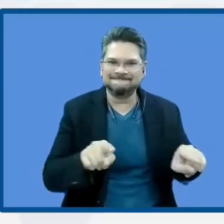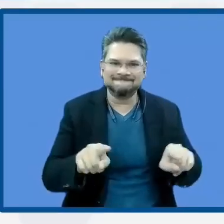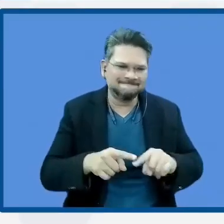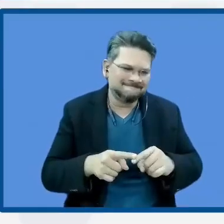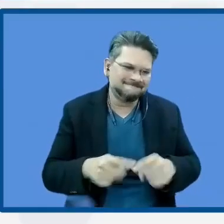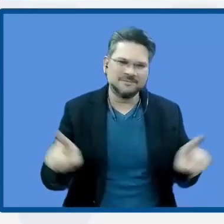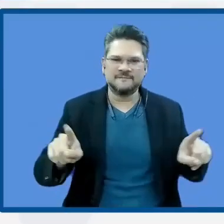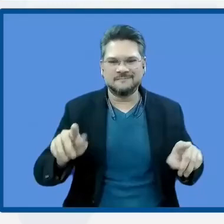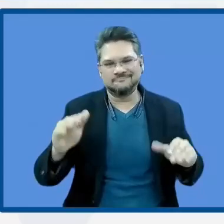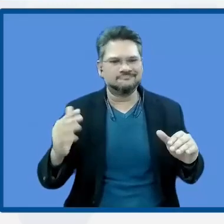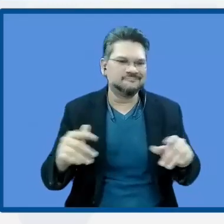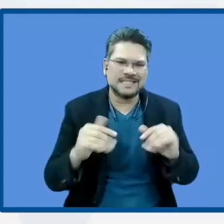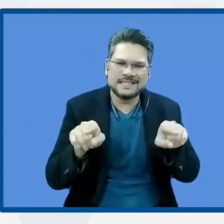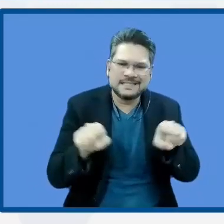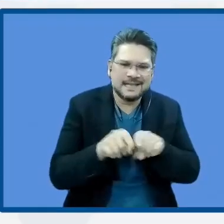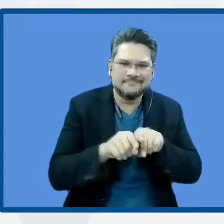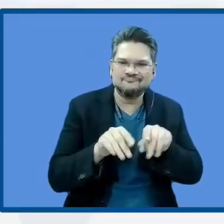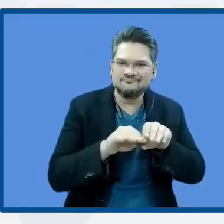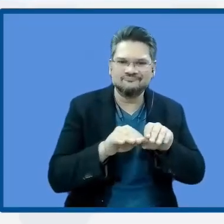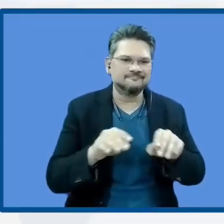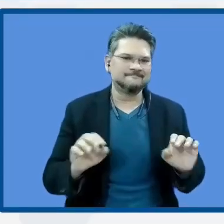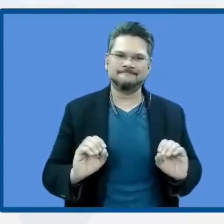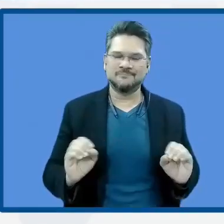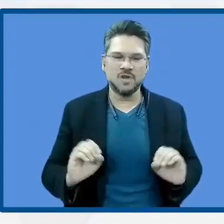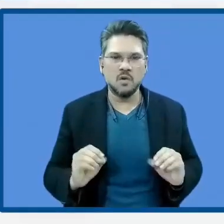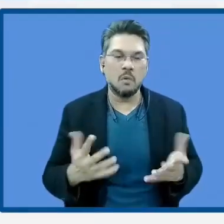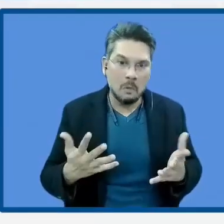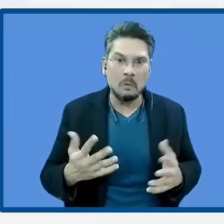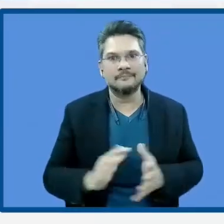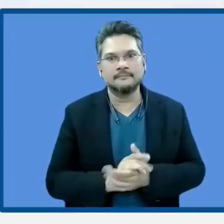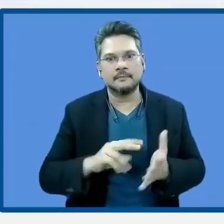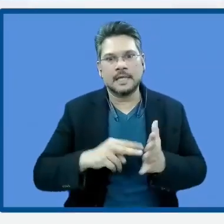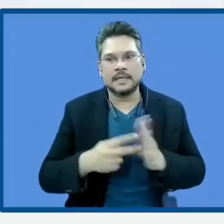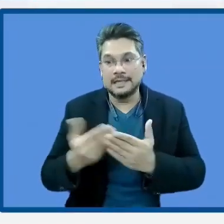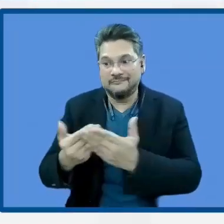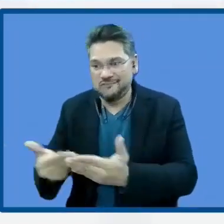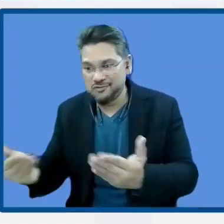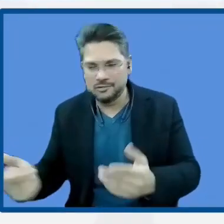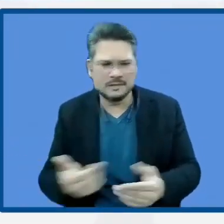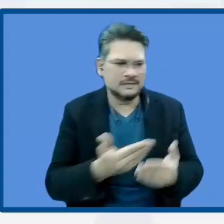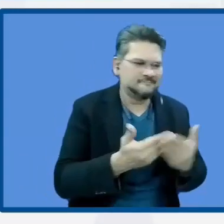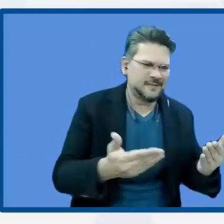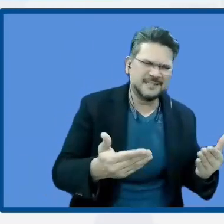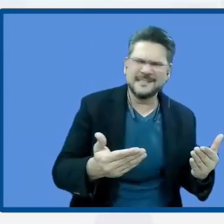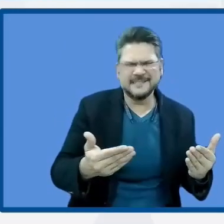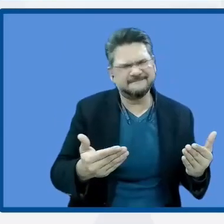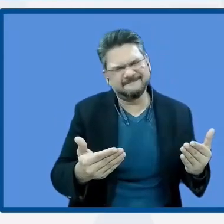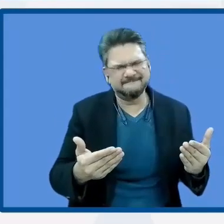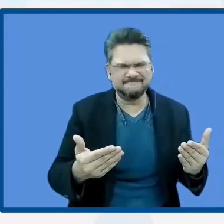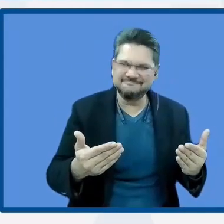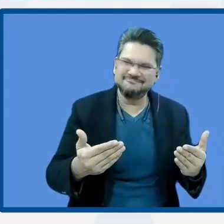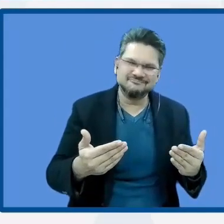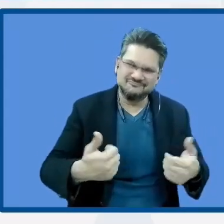that the resources are not really used in the best way. There are many resources that have